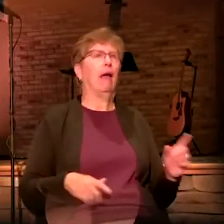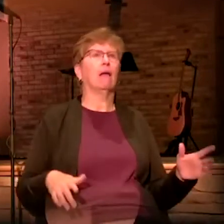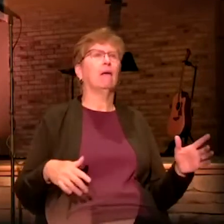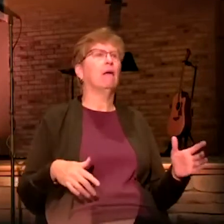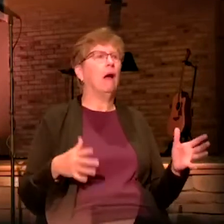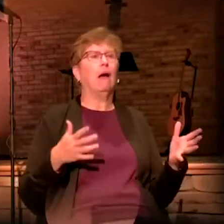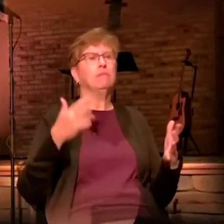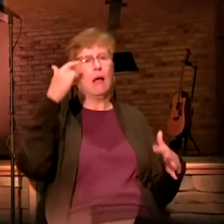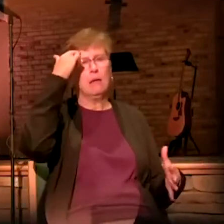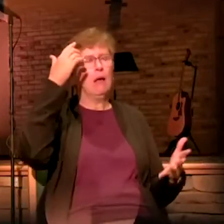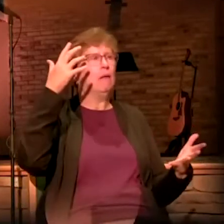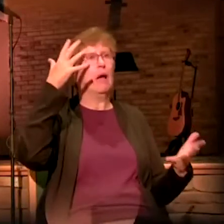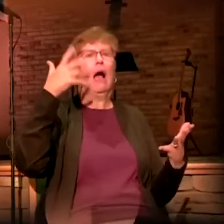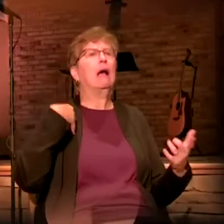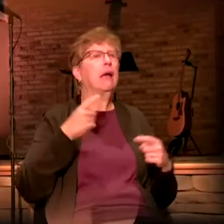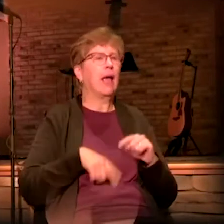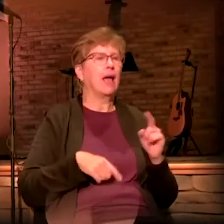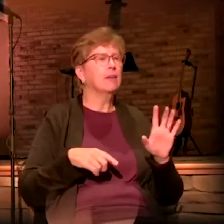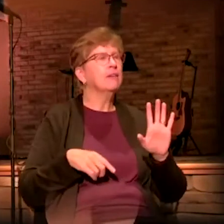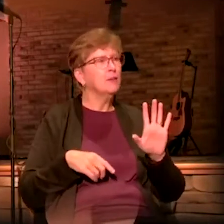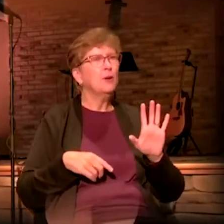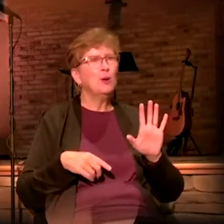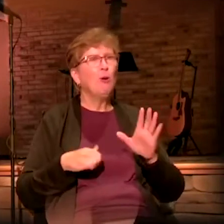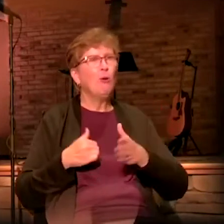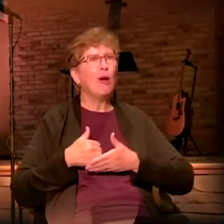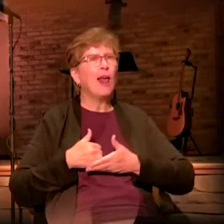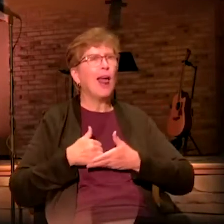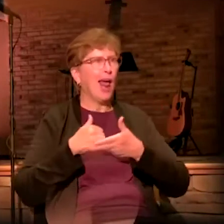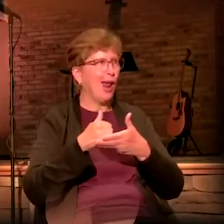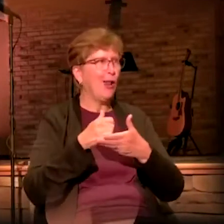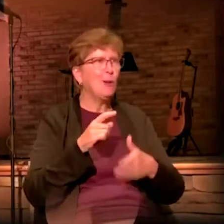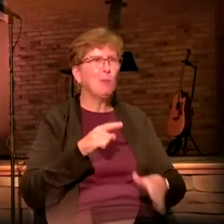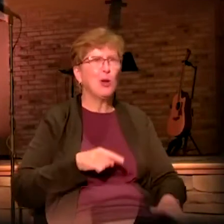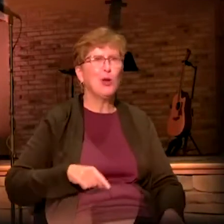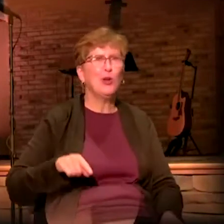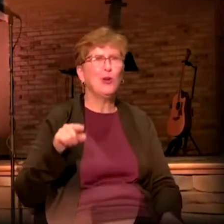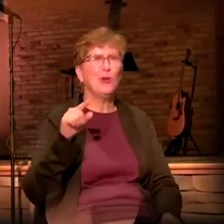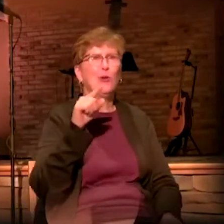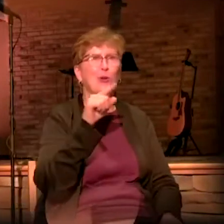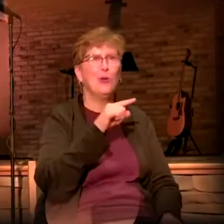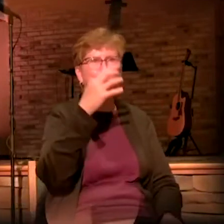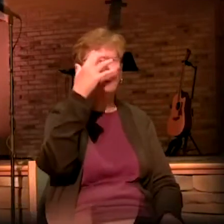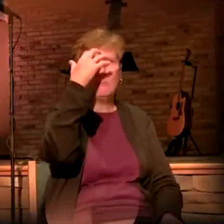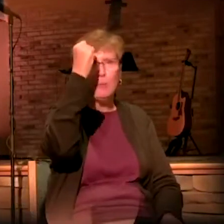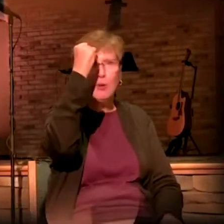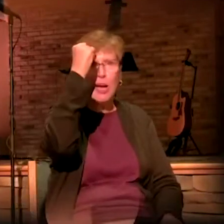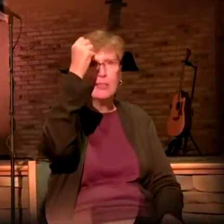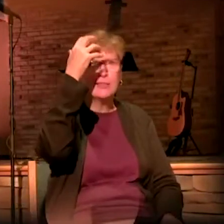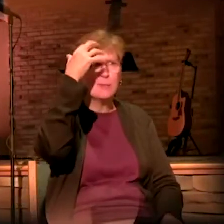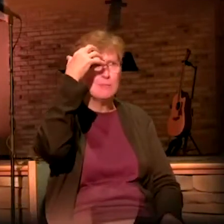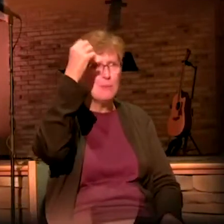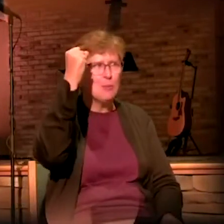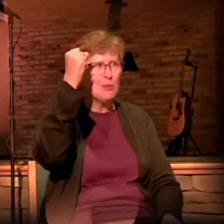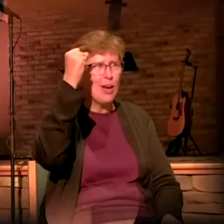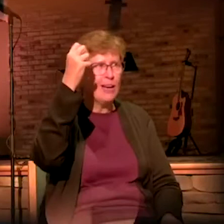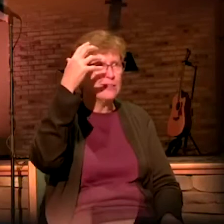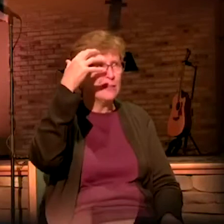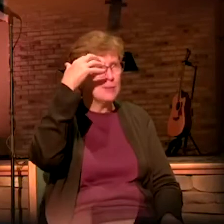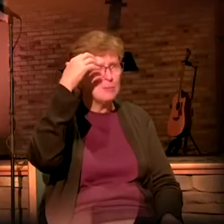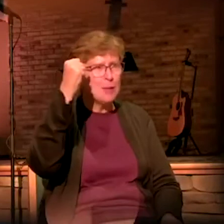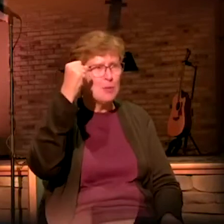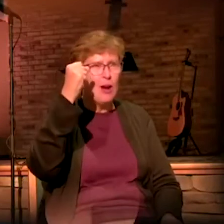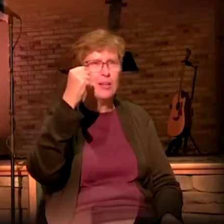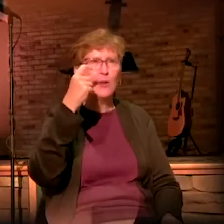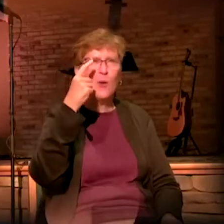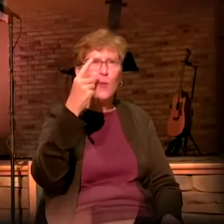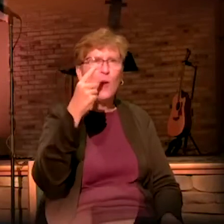We're going to provide helps just to help people to memorize one verse from every chapter